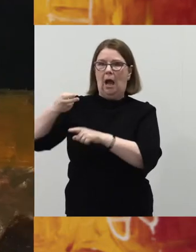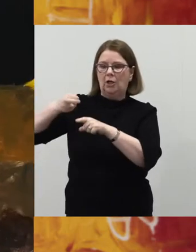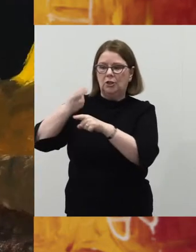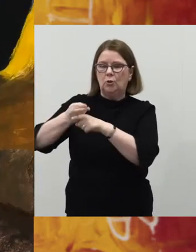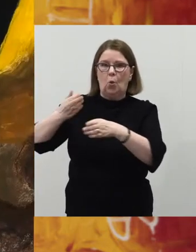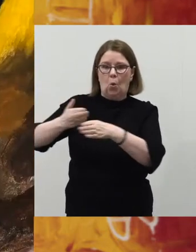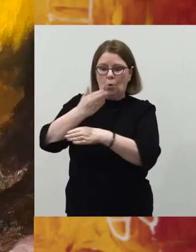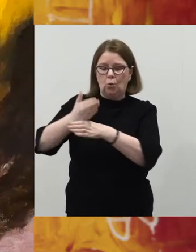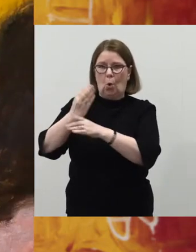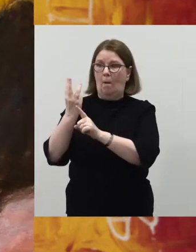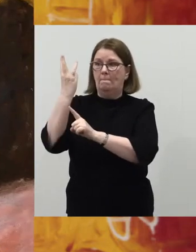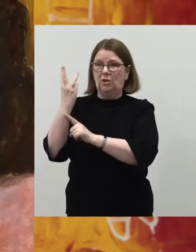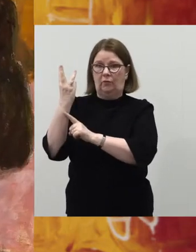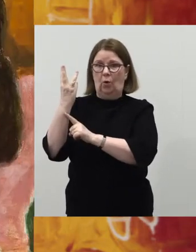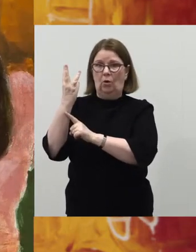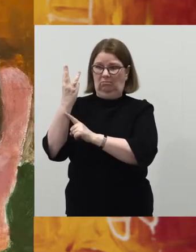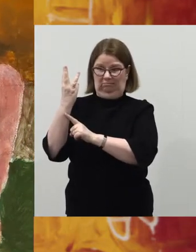presence of his demons.